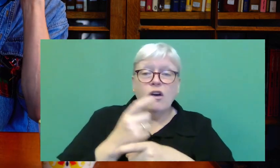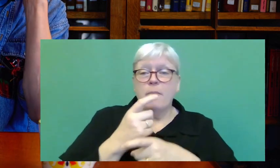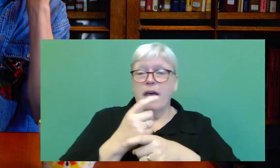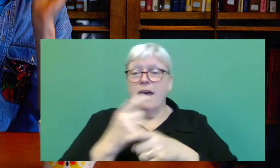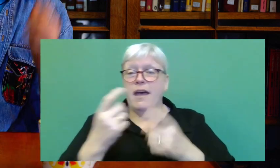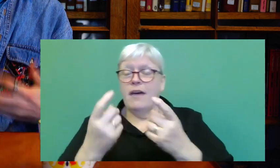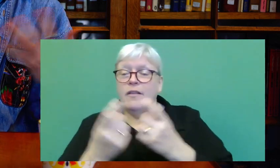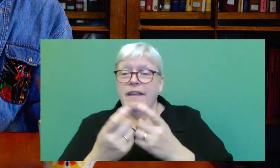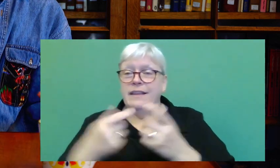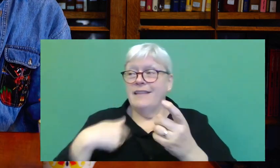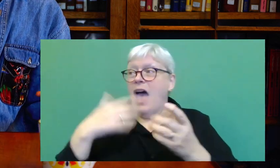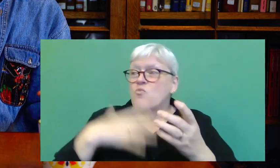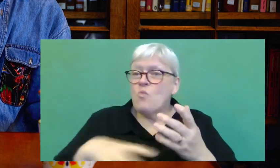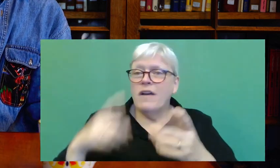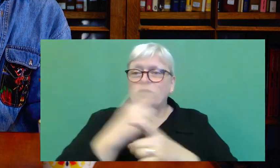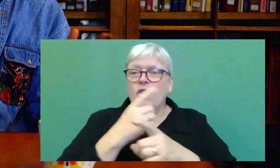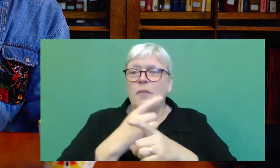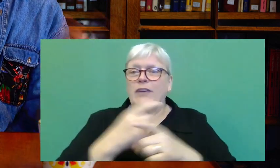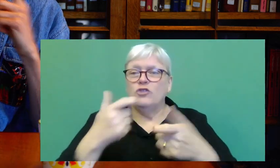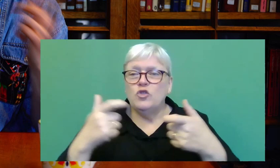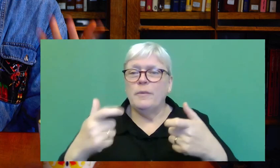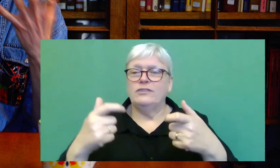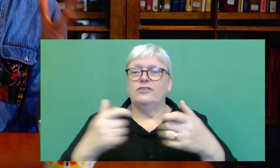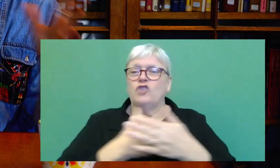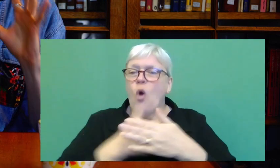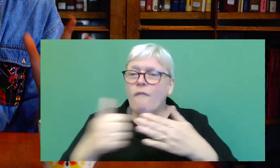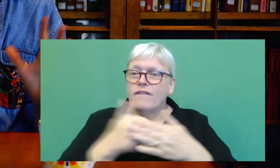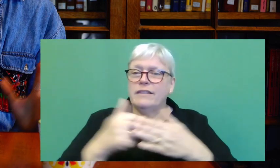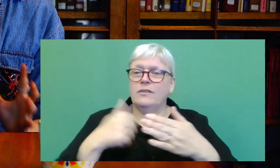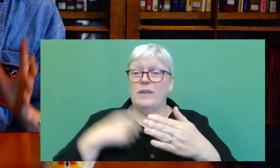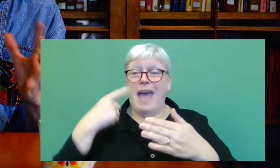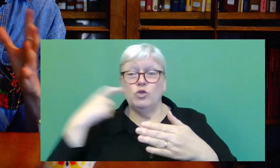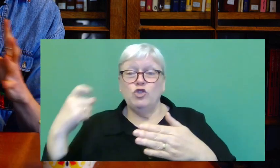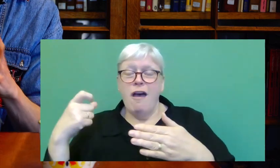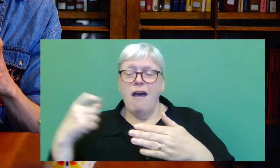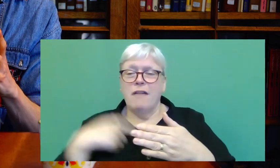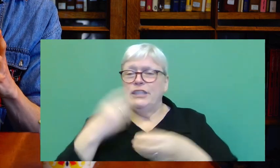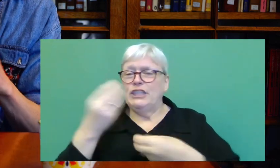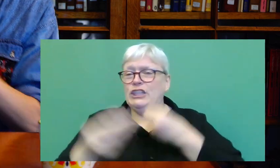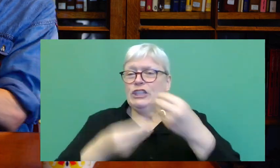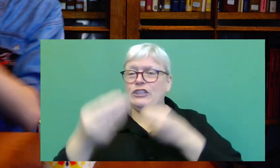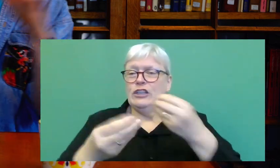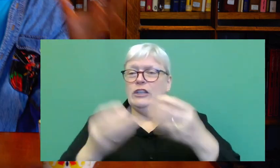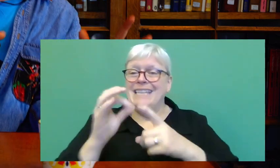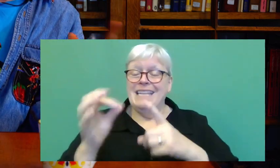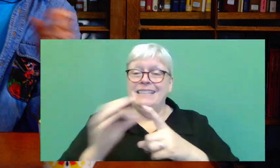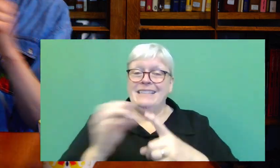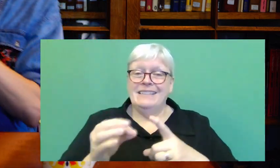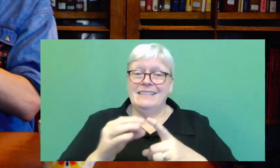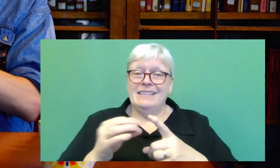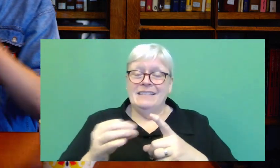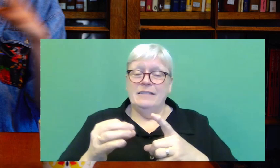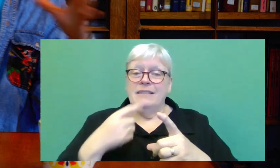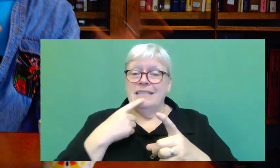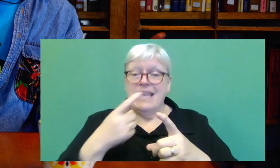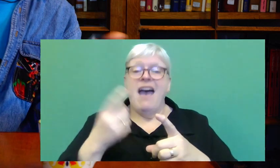young boy, but they would spill all these details. Now I couldn't correlate at first what was happening, and it was obviously because they were away from the school.